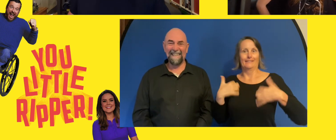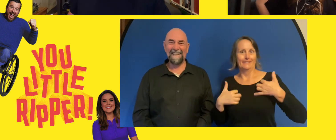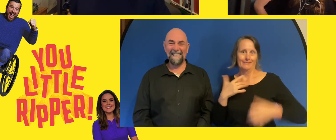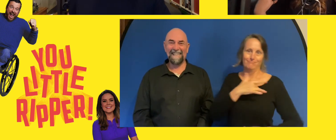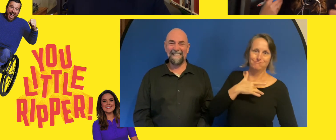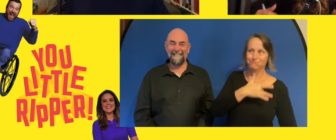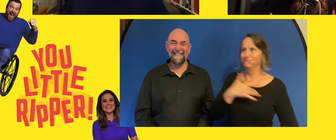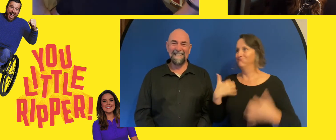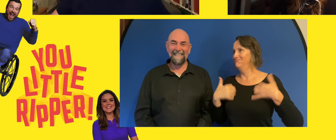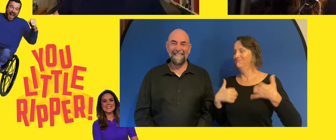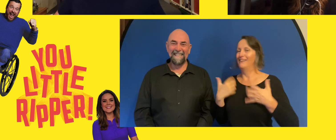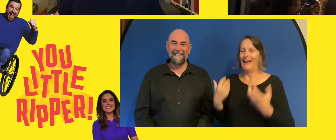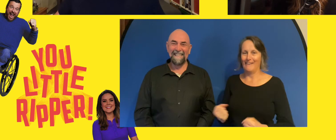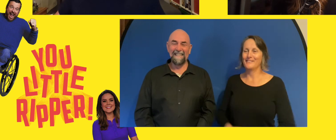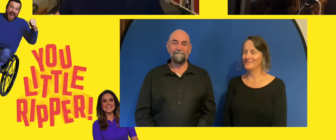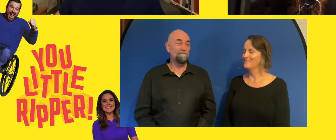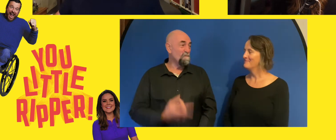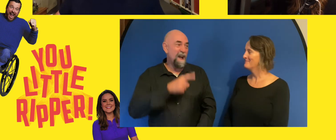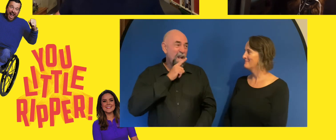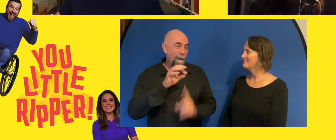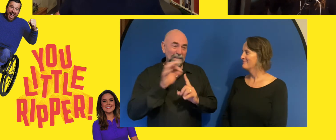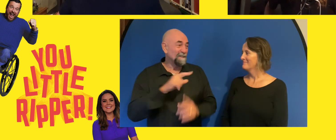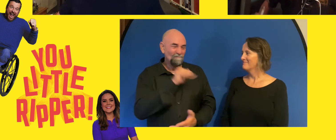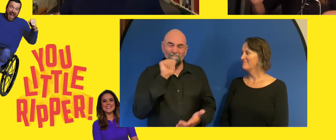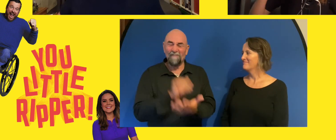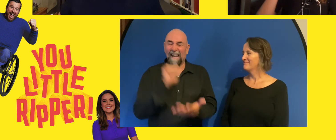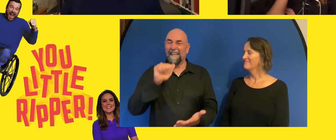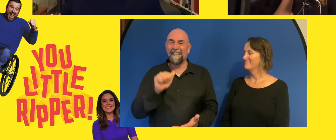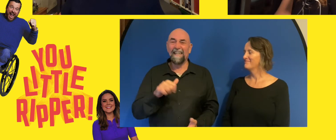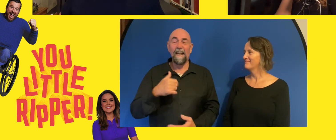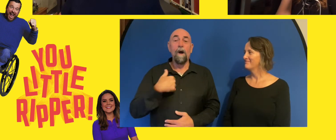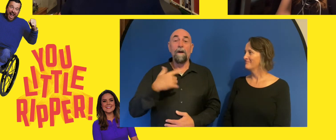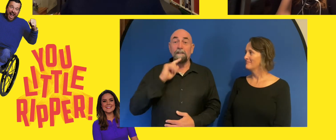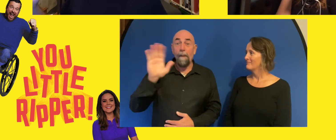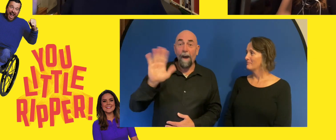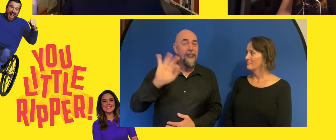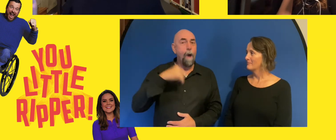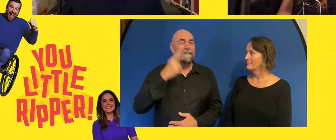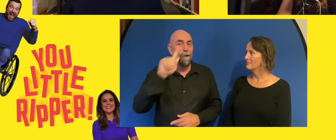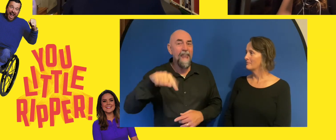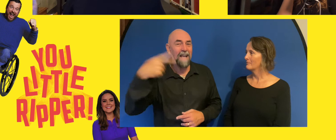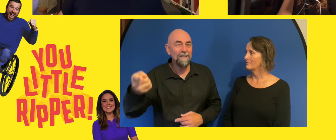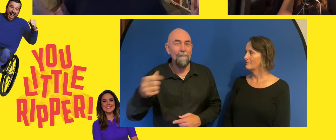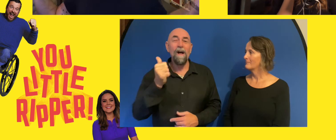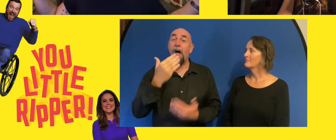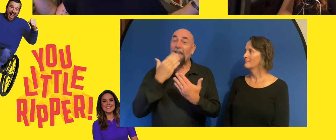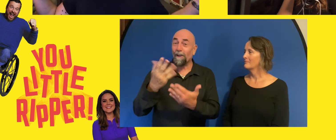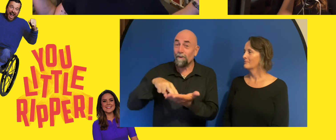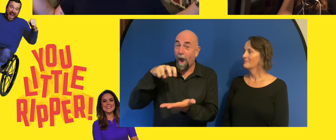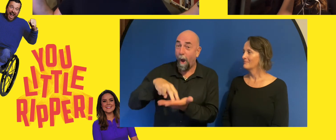super passionate about. 100%. Couldn't have said it better myself. We won't say goodbye. We'll say see you next time. Thank you, Toyota.